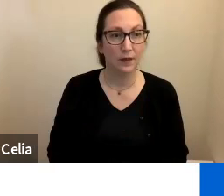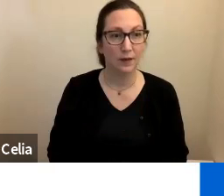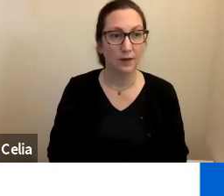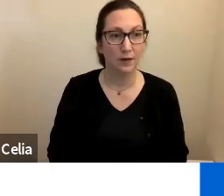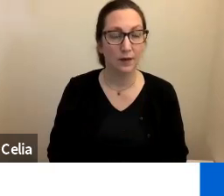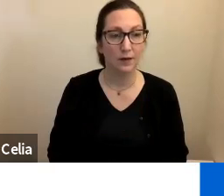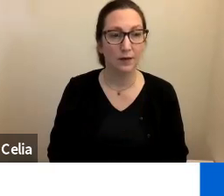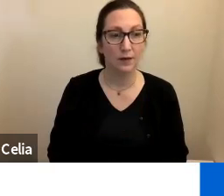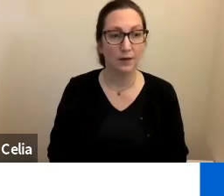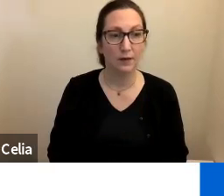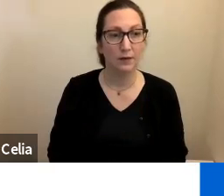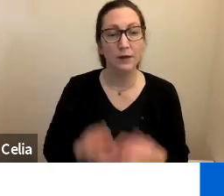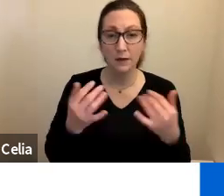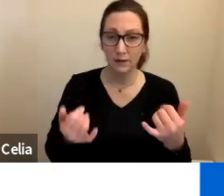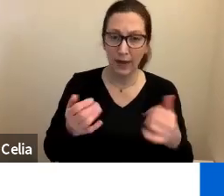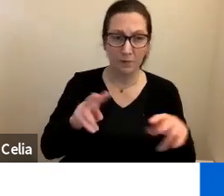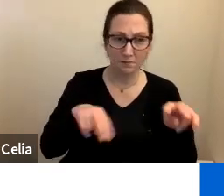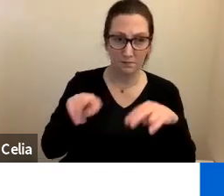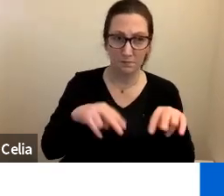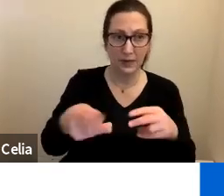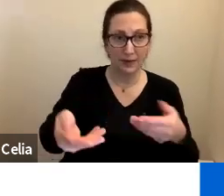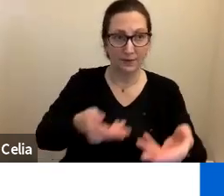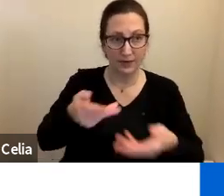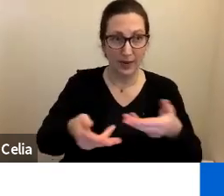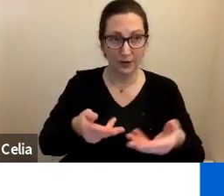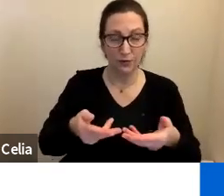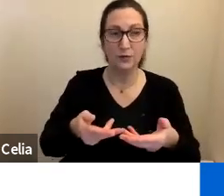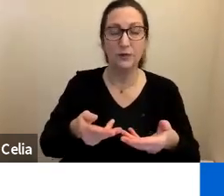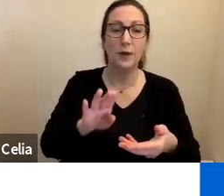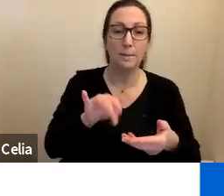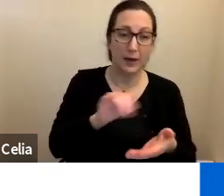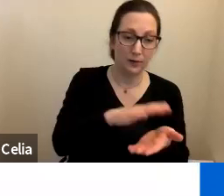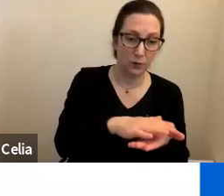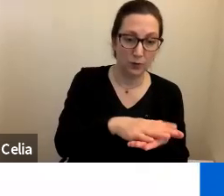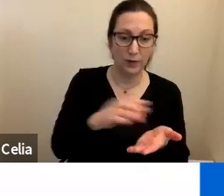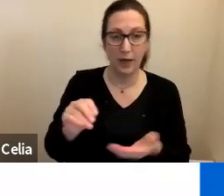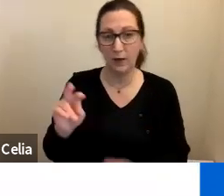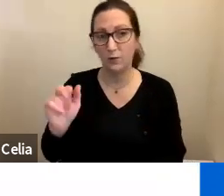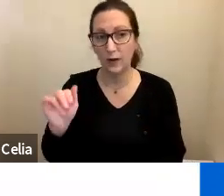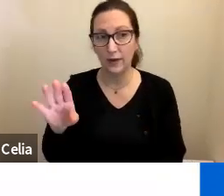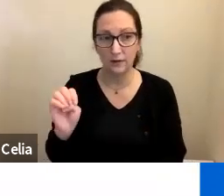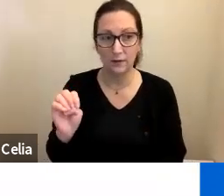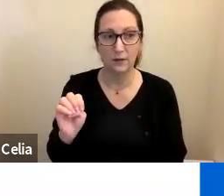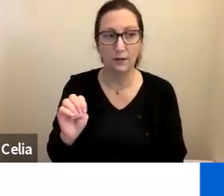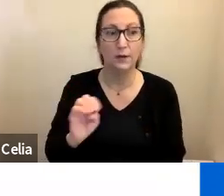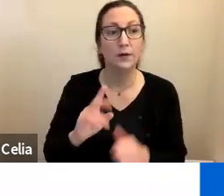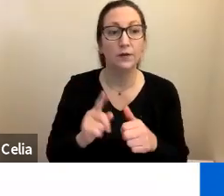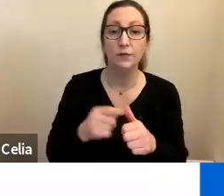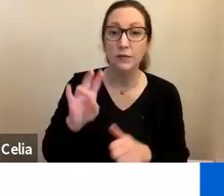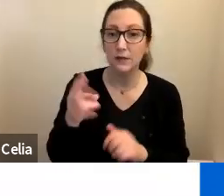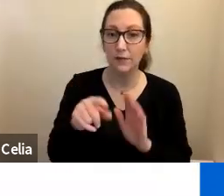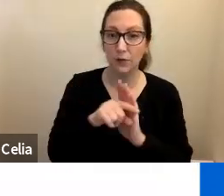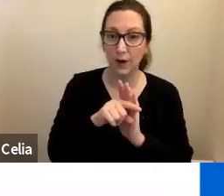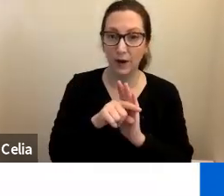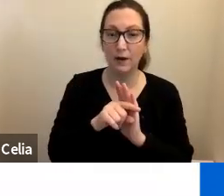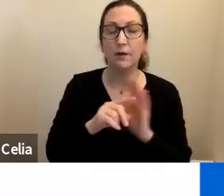So we're now going to look at invitations by school and race, first for 7th grade, and then we will